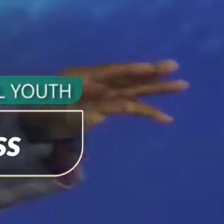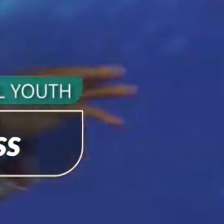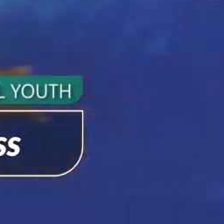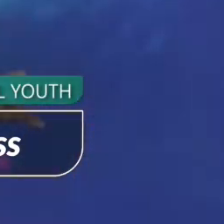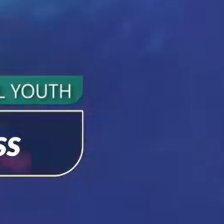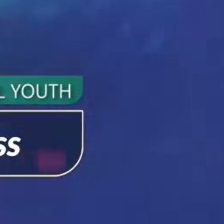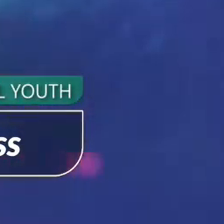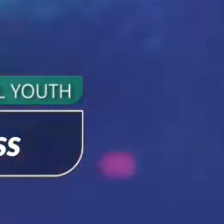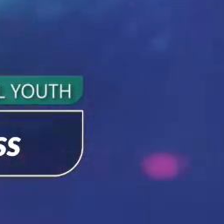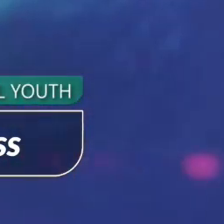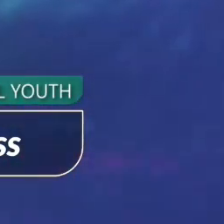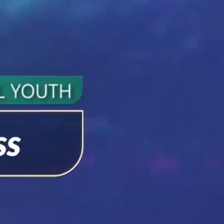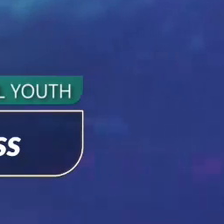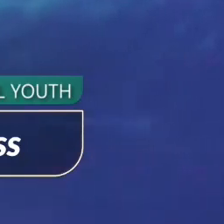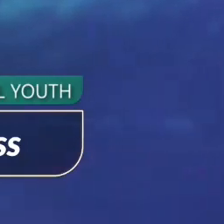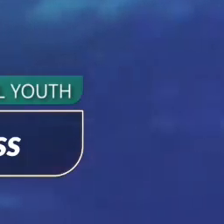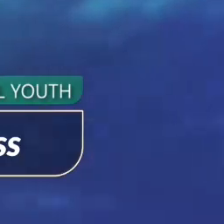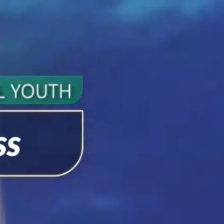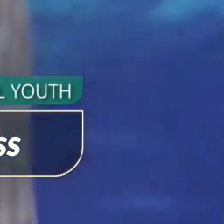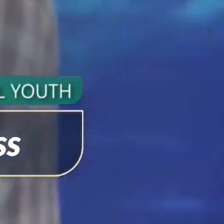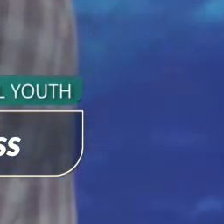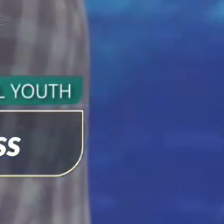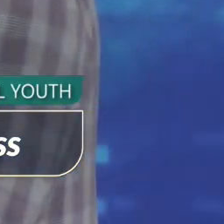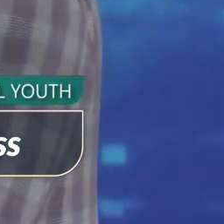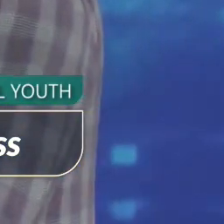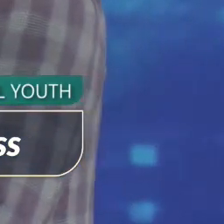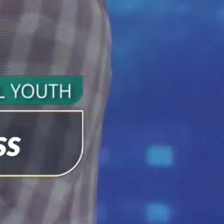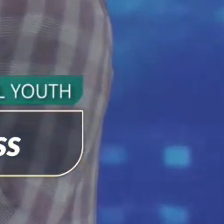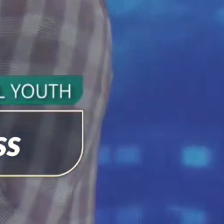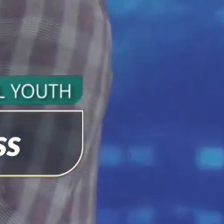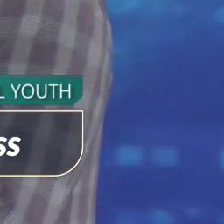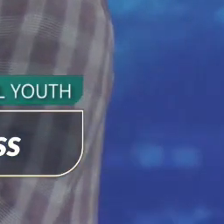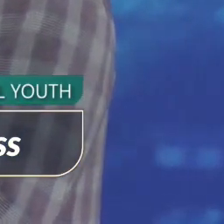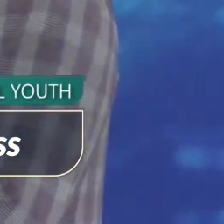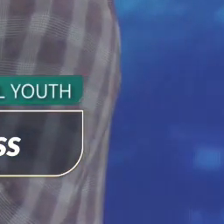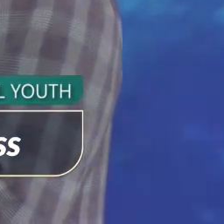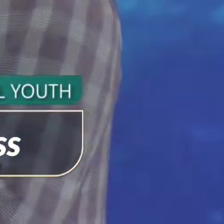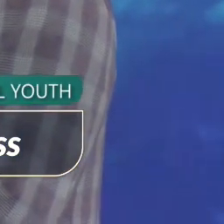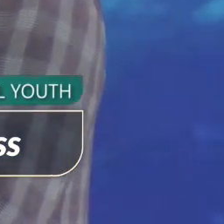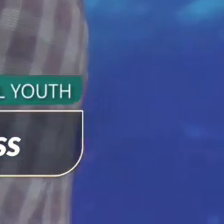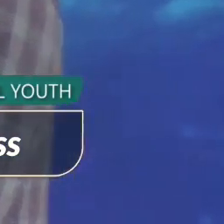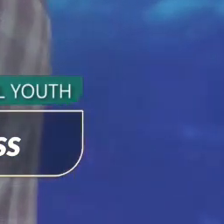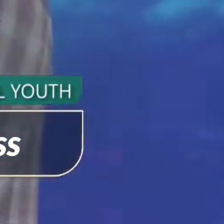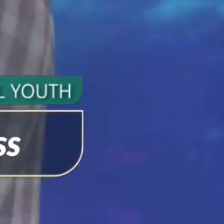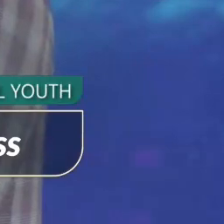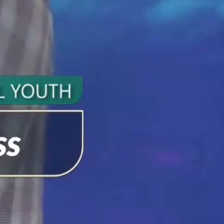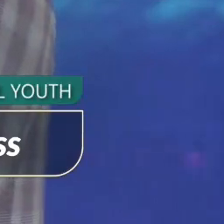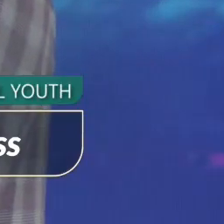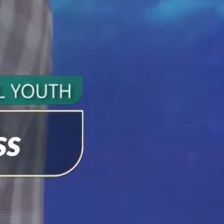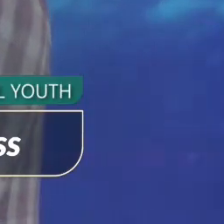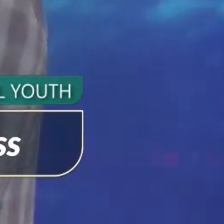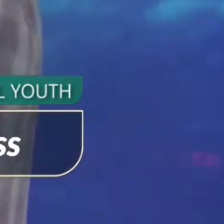come from a meeting like this, and with everything you have, there's an excitement, and there's a hope, and there's